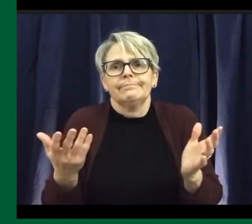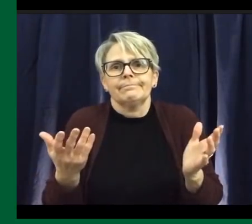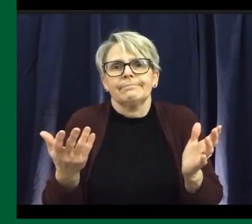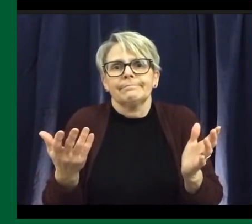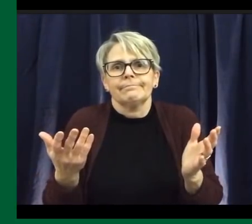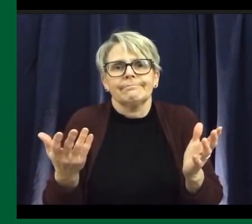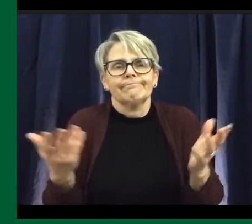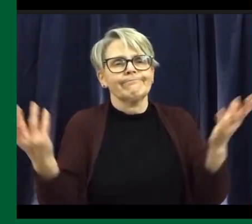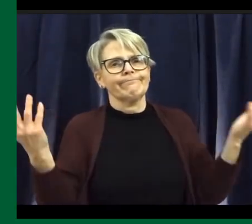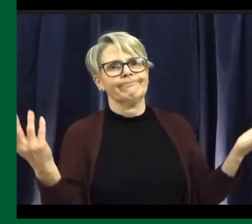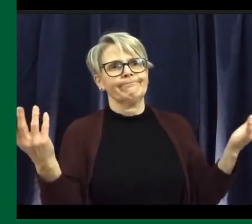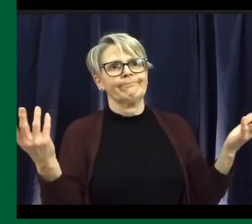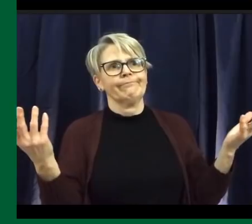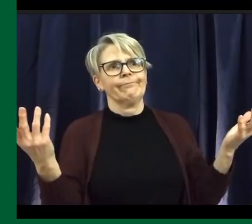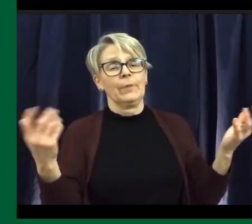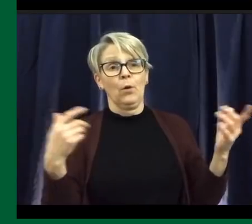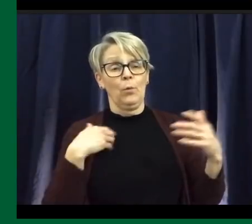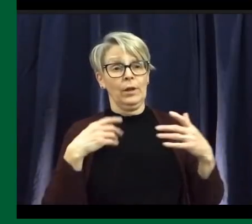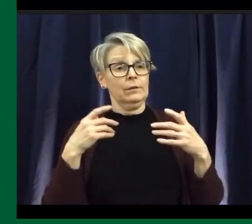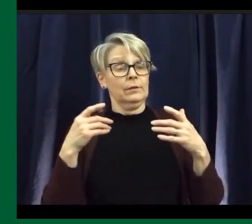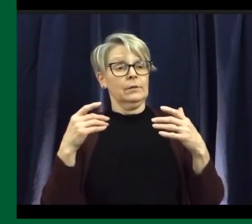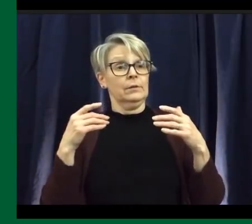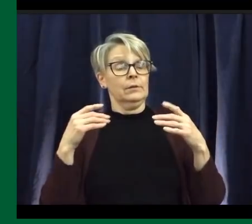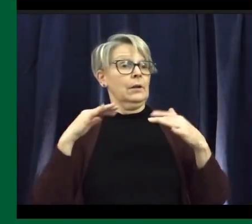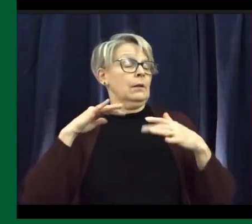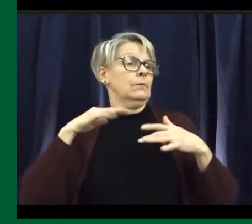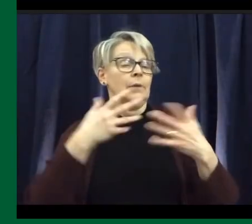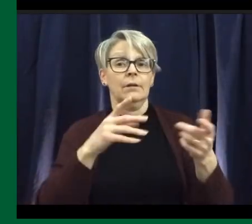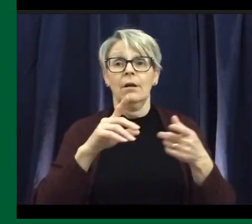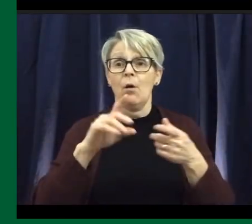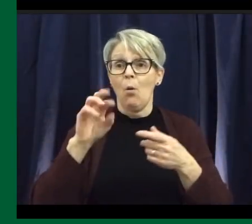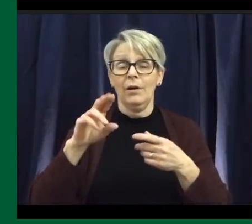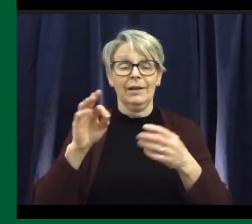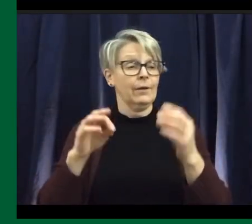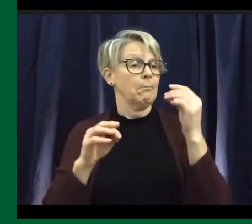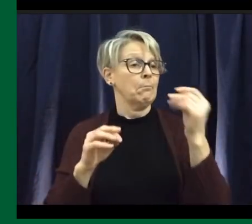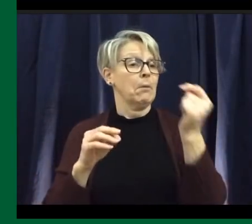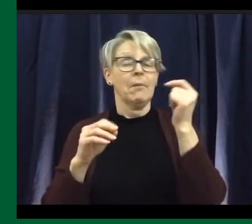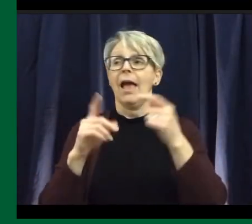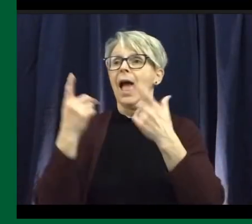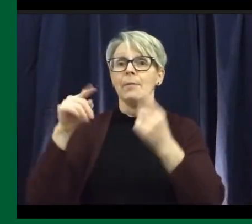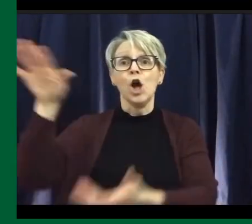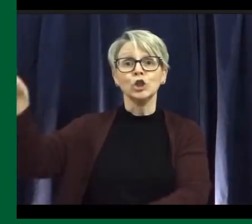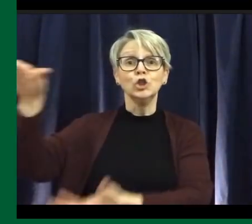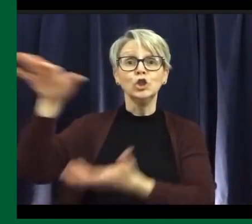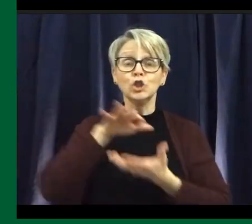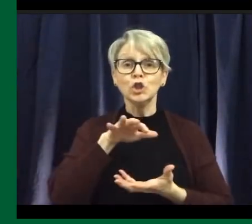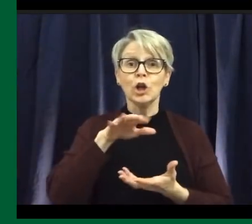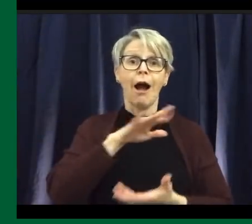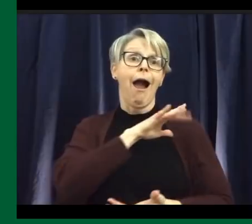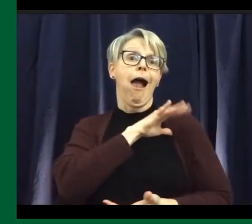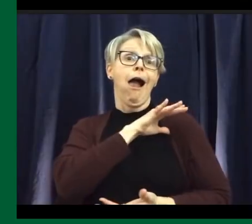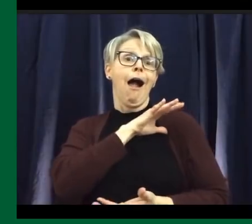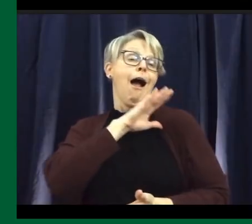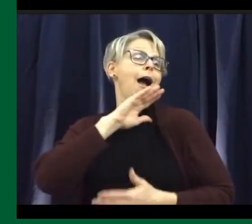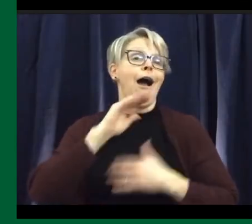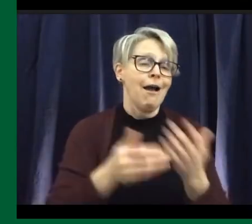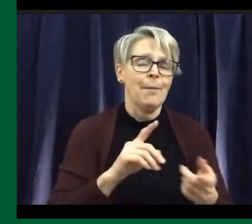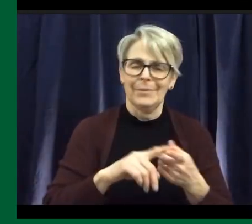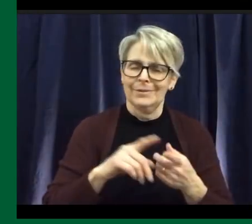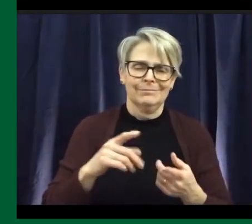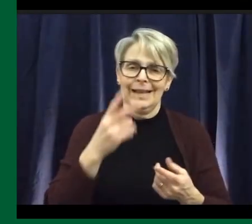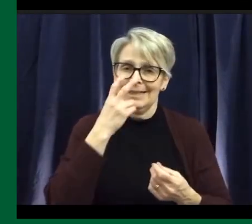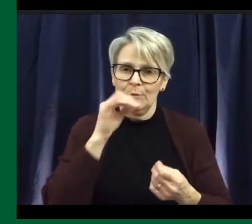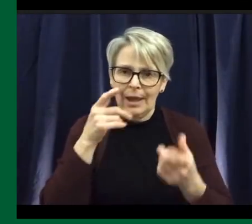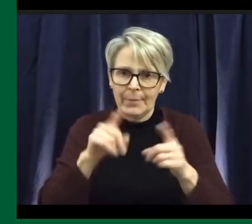just unless something miraculous happens with vaccine supply in the next couple of weeks. When we open up the online booking